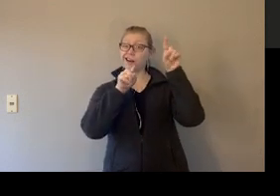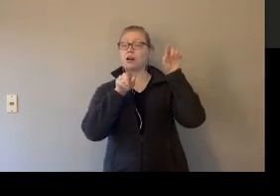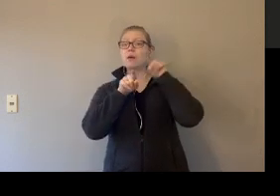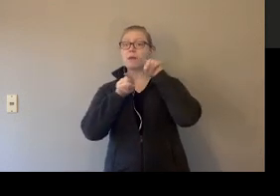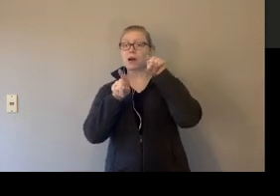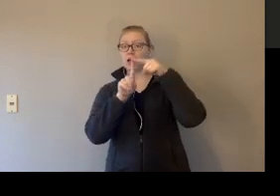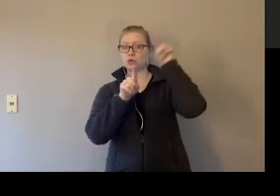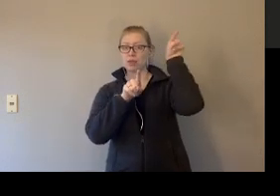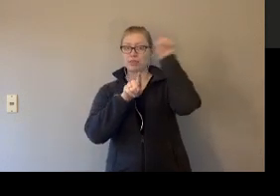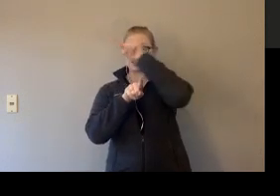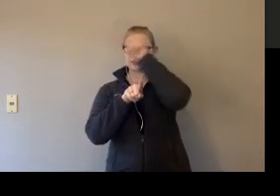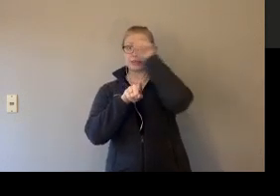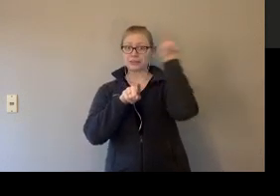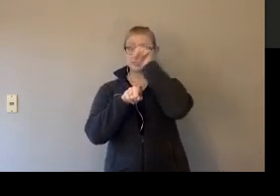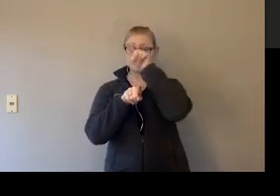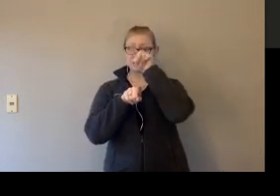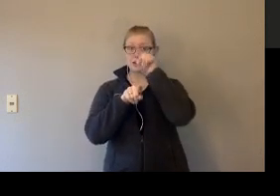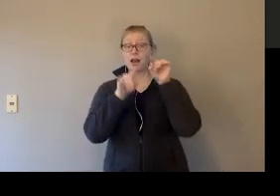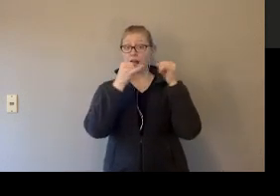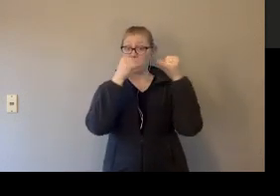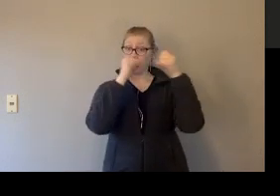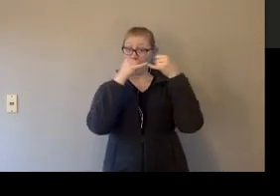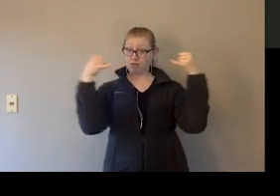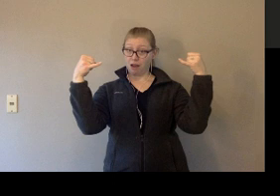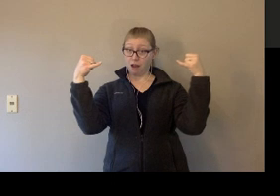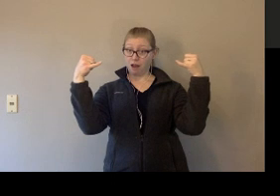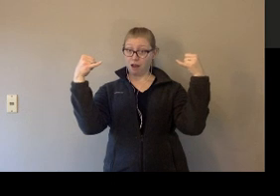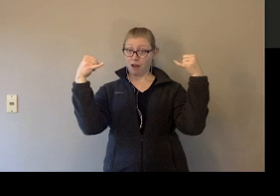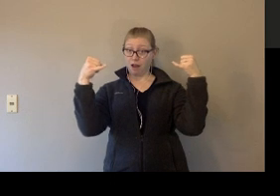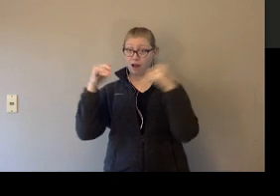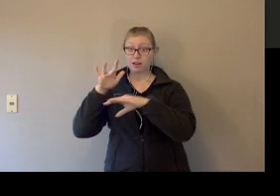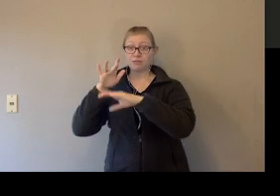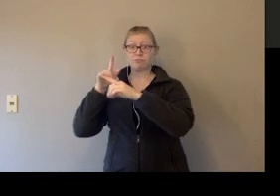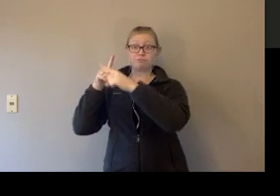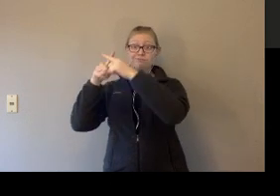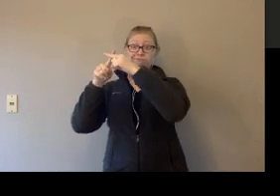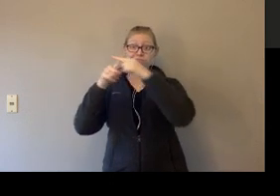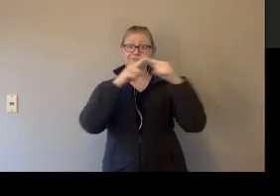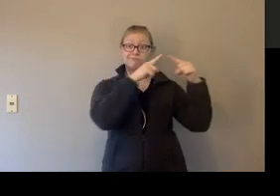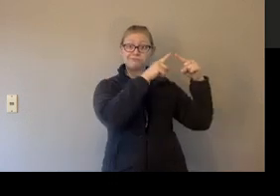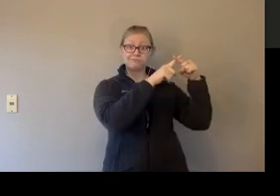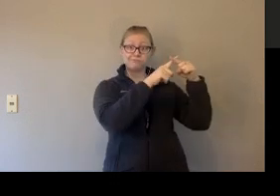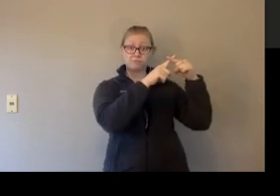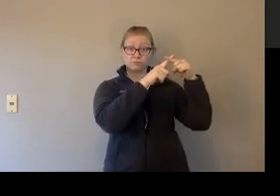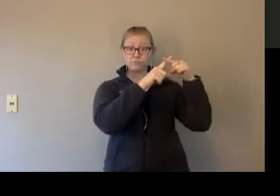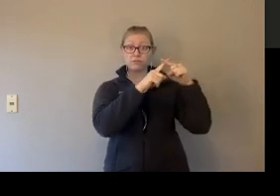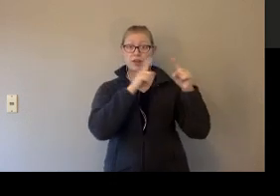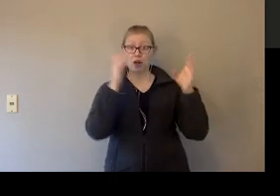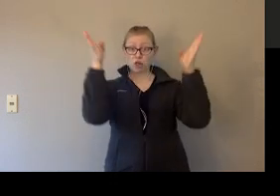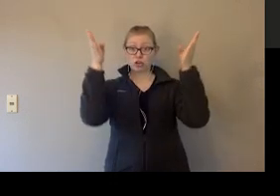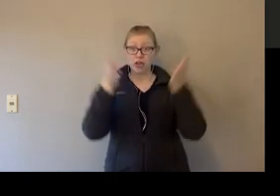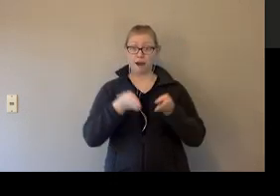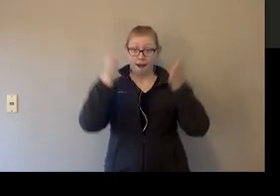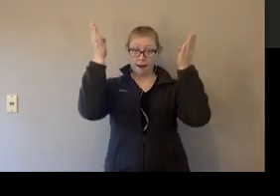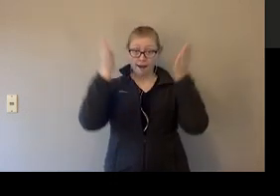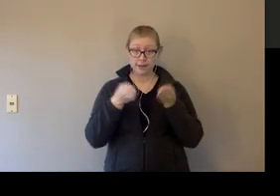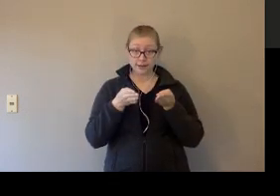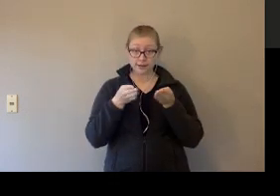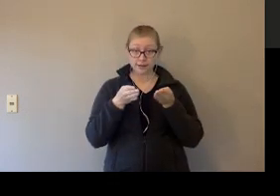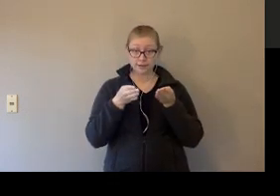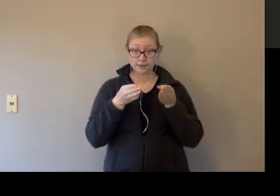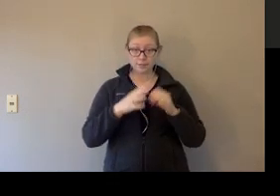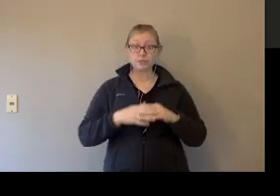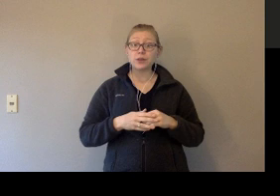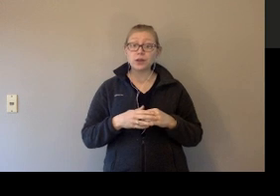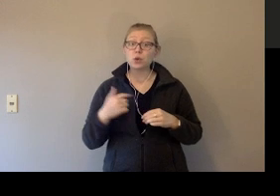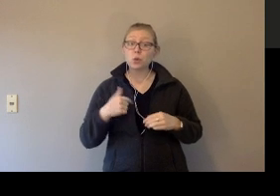triangle. And then the hint is to use the triangle proportionality theorem to find this length from P to N. So we got